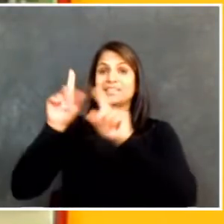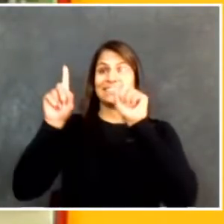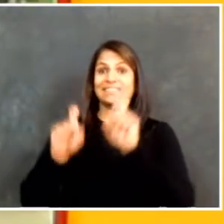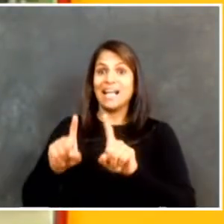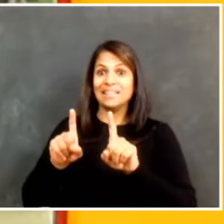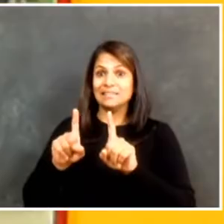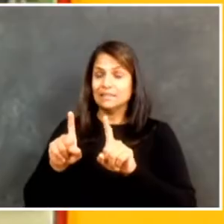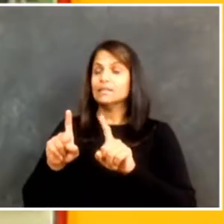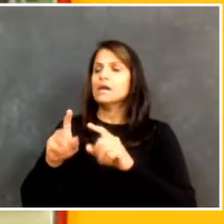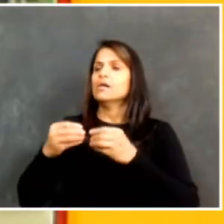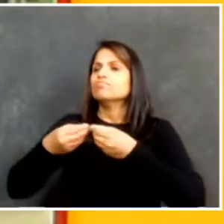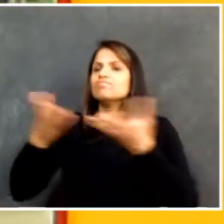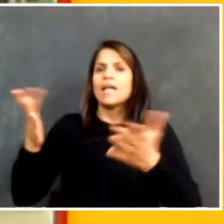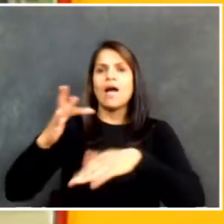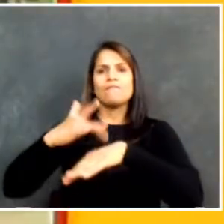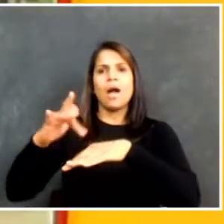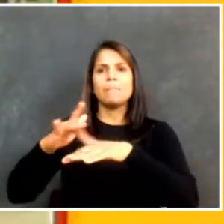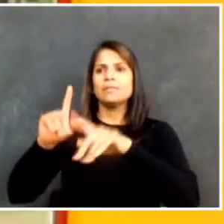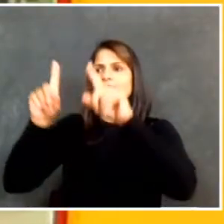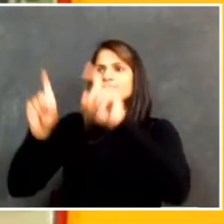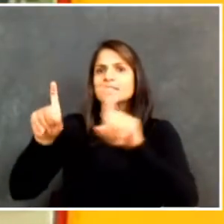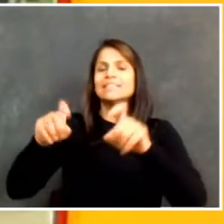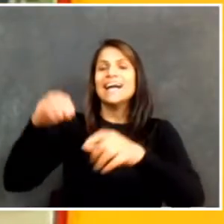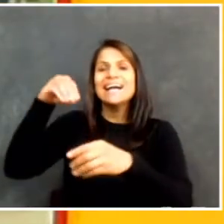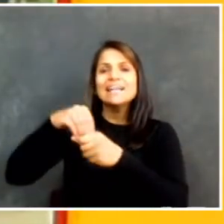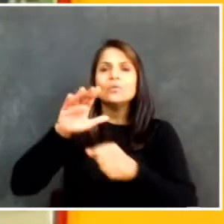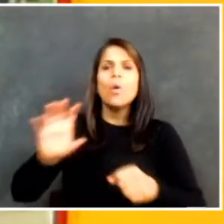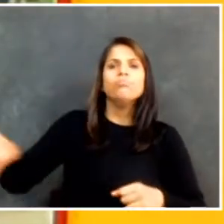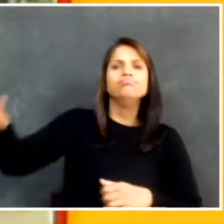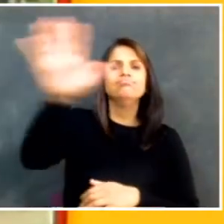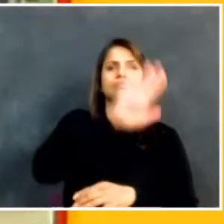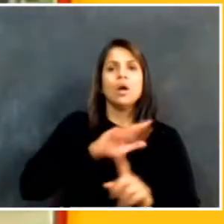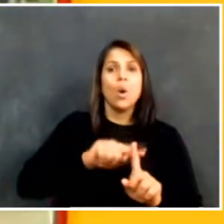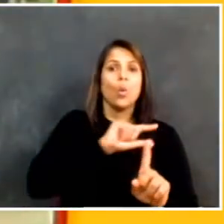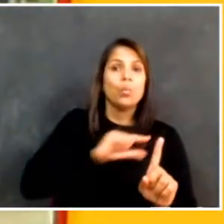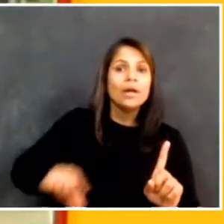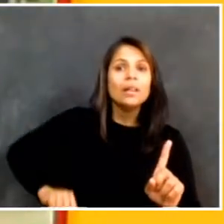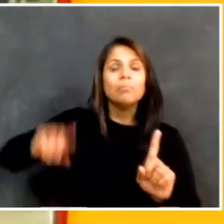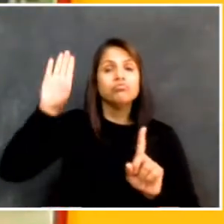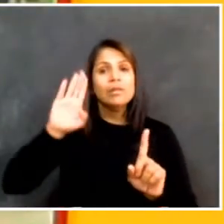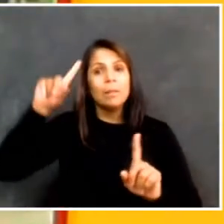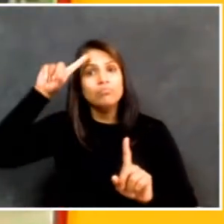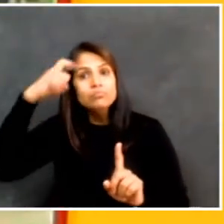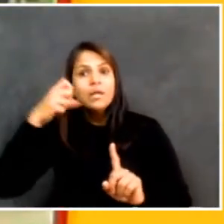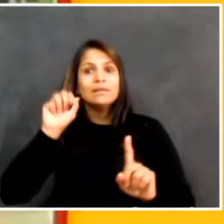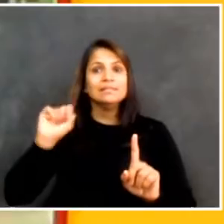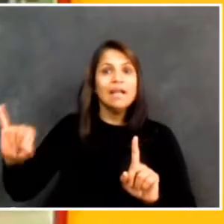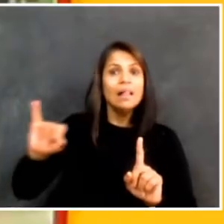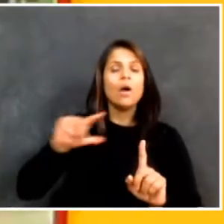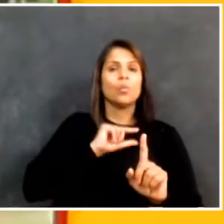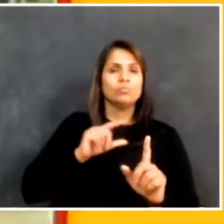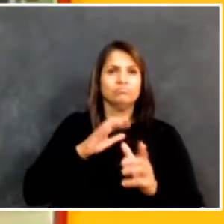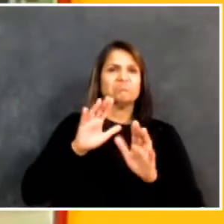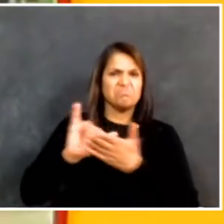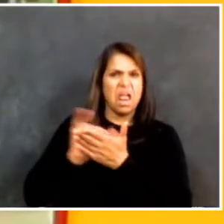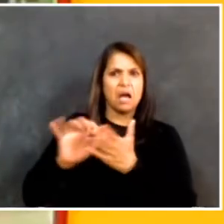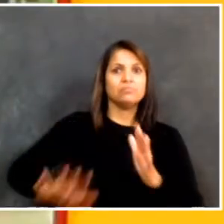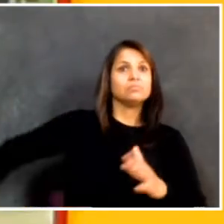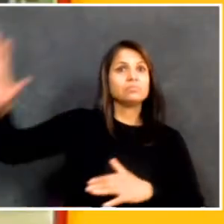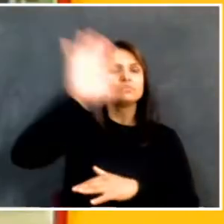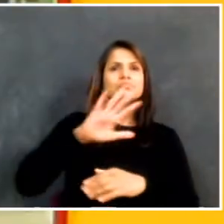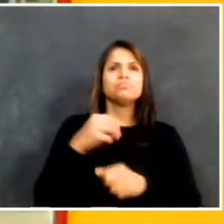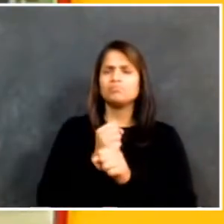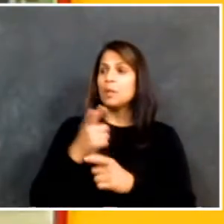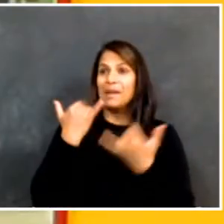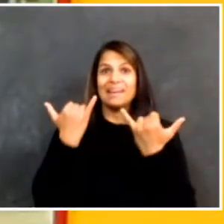behind. And so another possible explanation for for probable cases that weren't diagnosed is also the limits to testing that we had